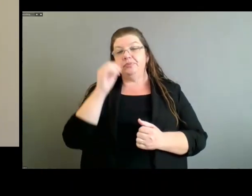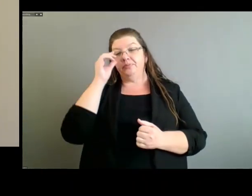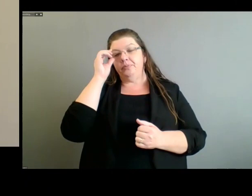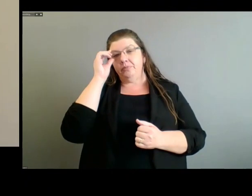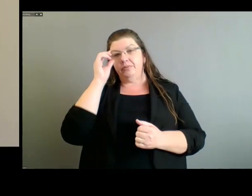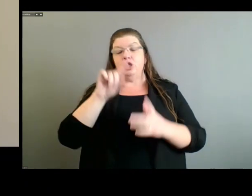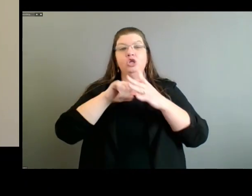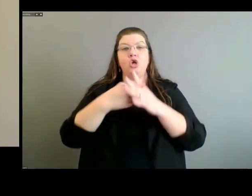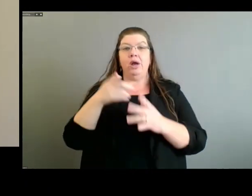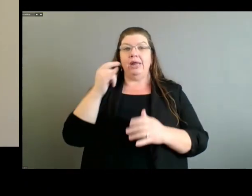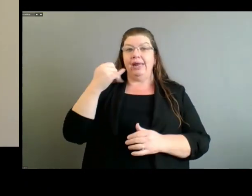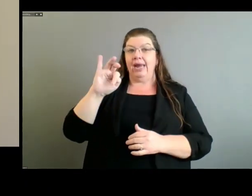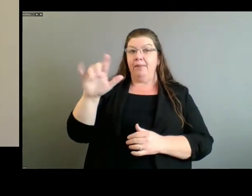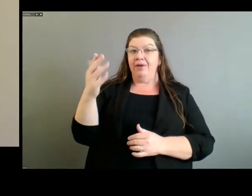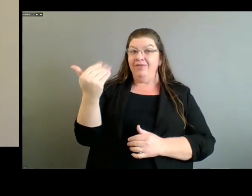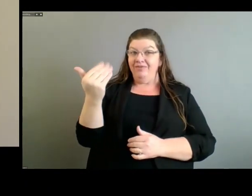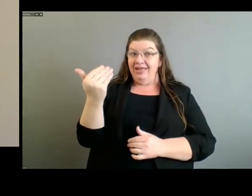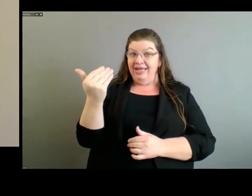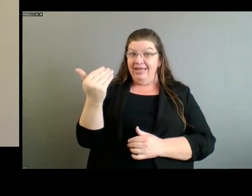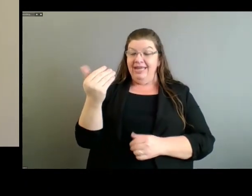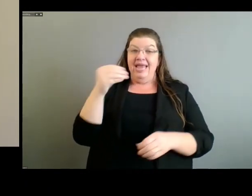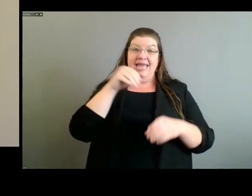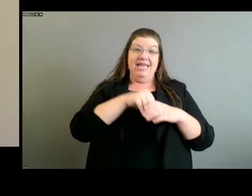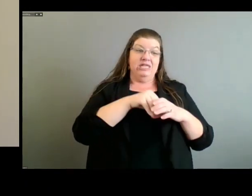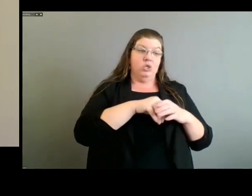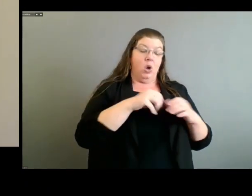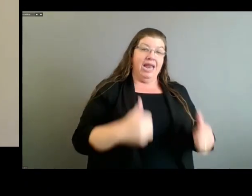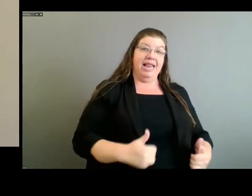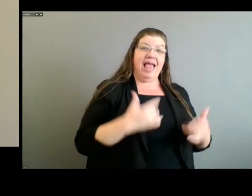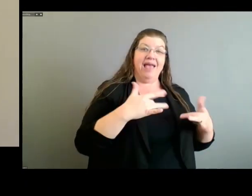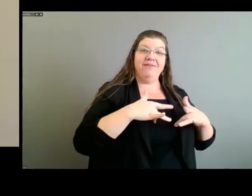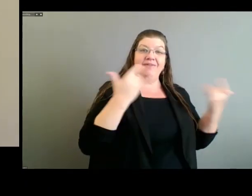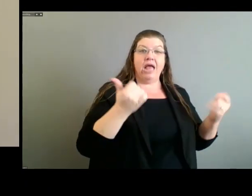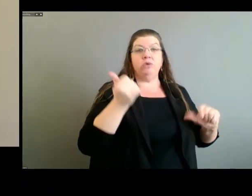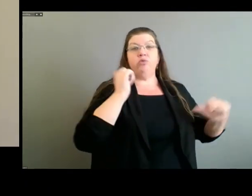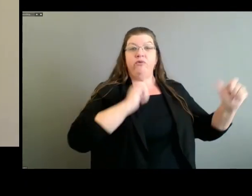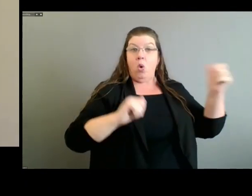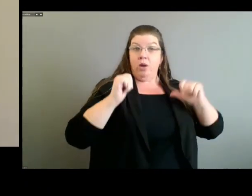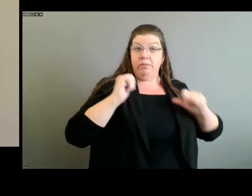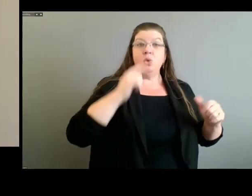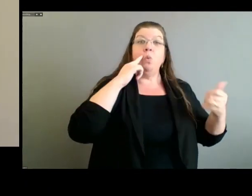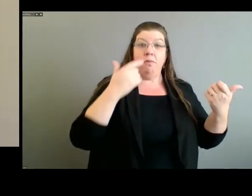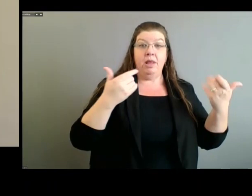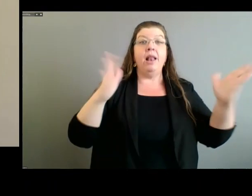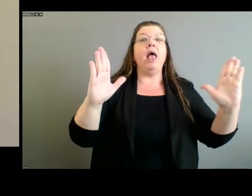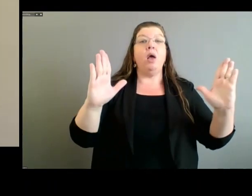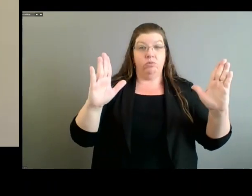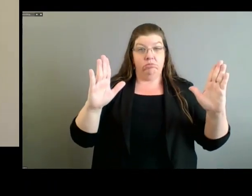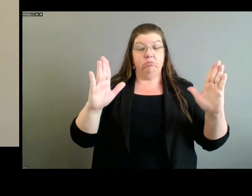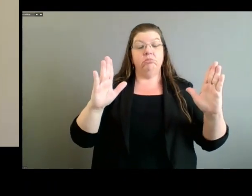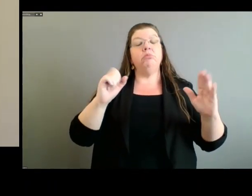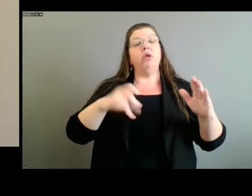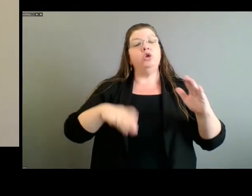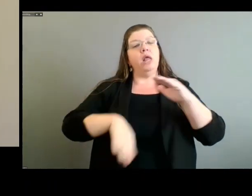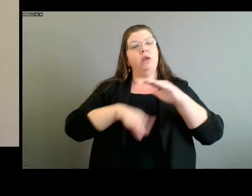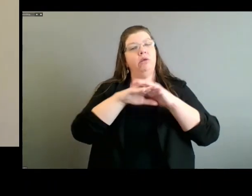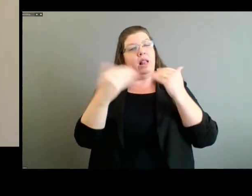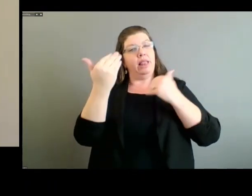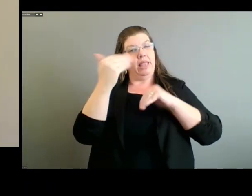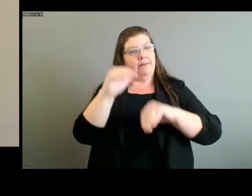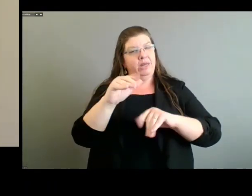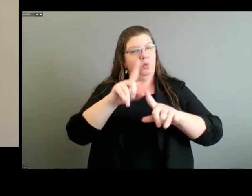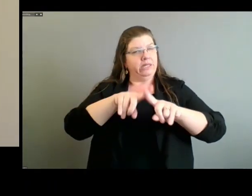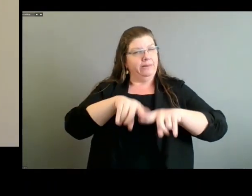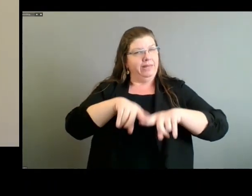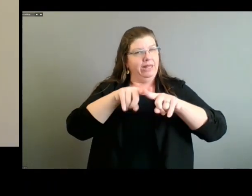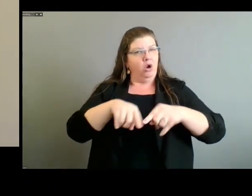Beginning April 15th, indoor live events or performances will be allowed again with capacity limitations depending